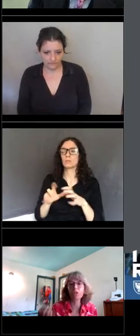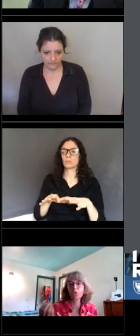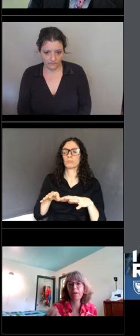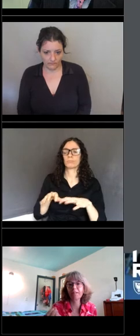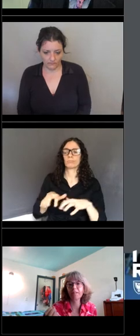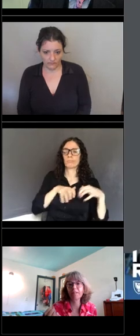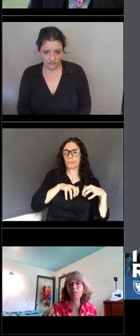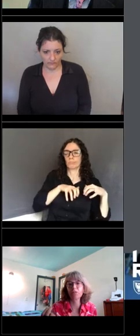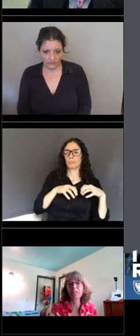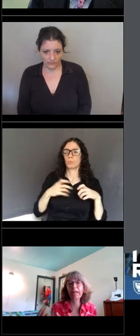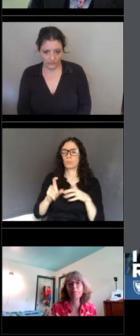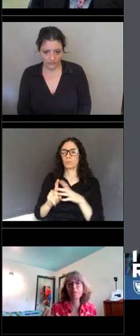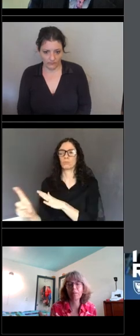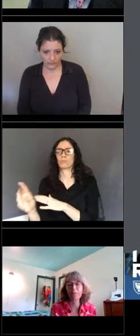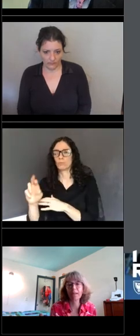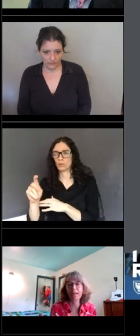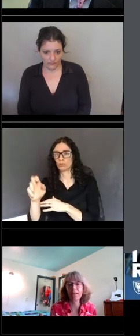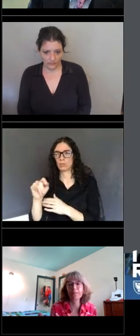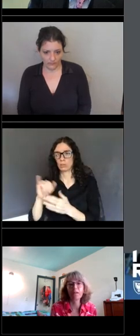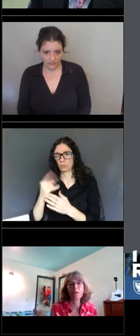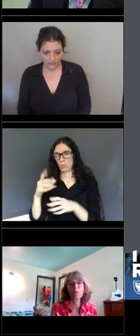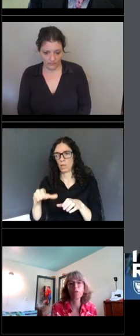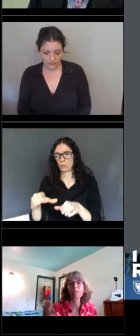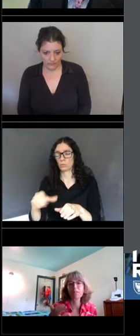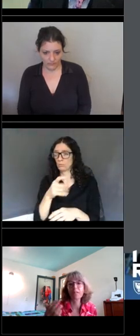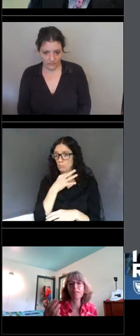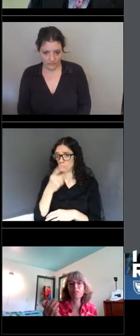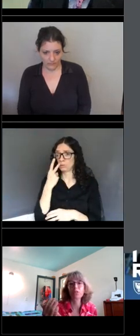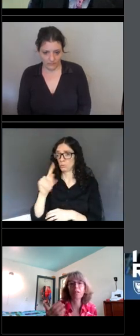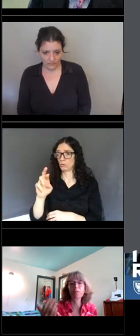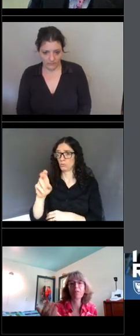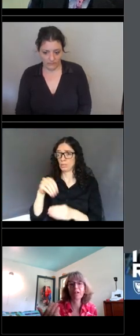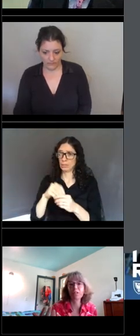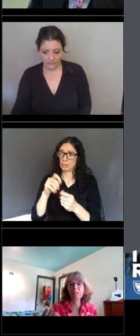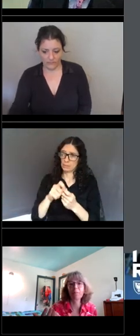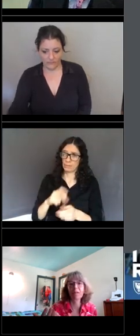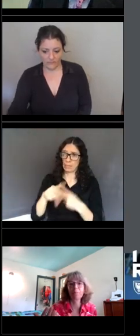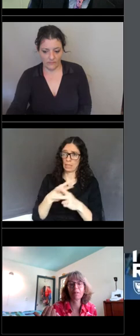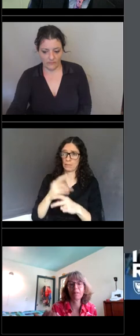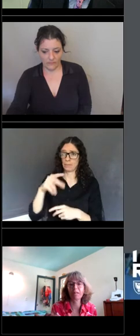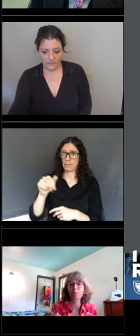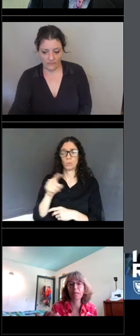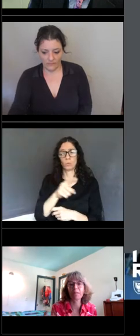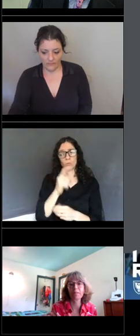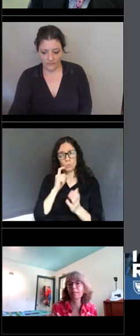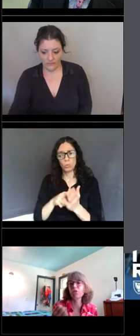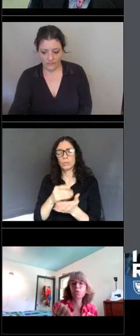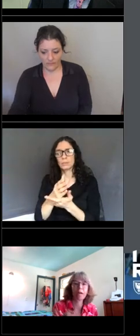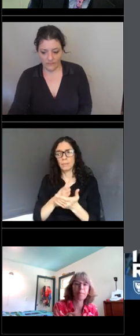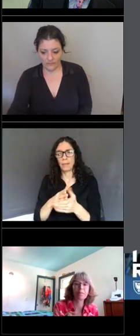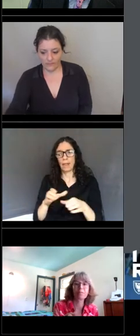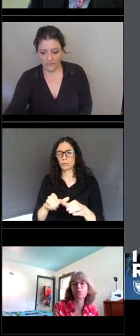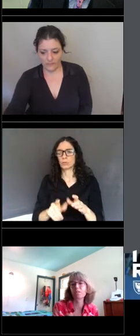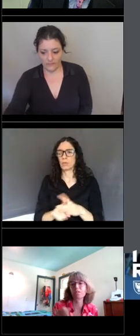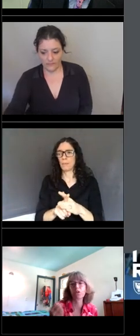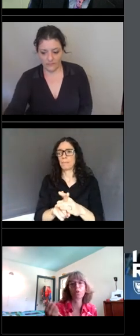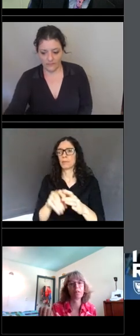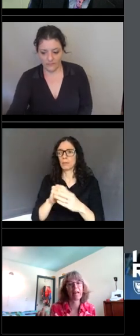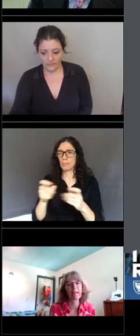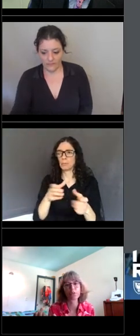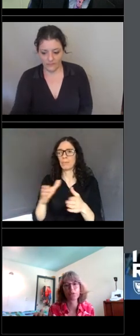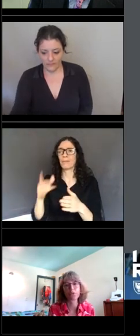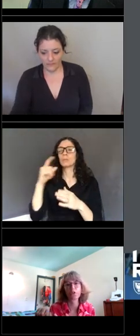you saw trends in certain types of MPAs where you would see certain types of actions coming up in the management plans, like in the tropics